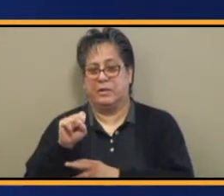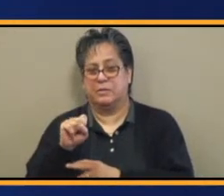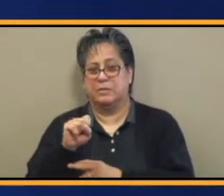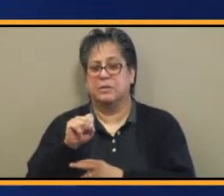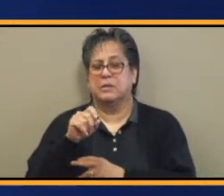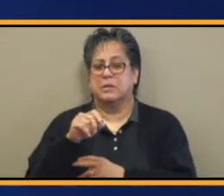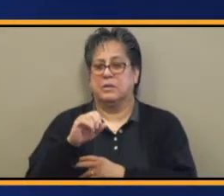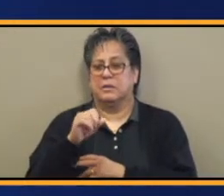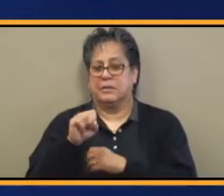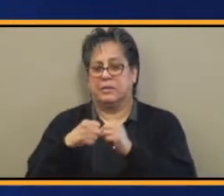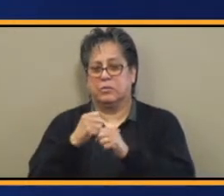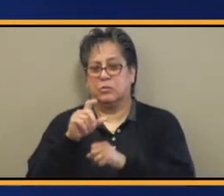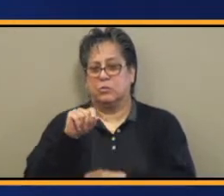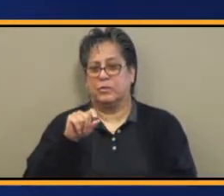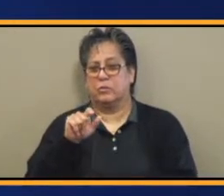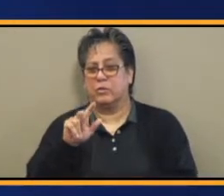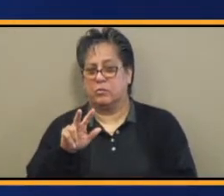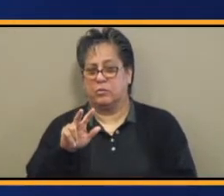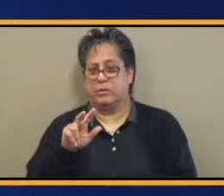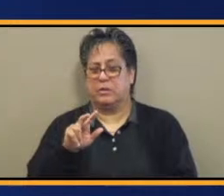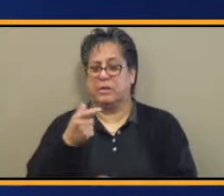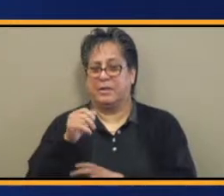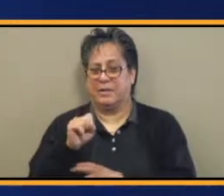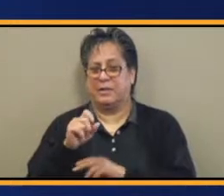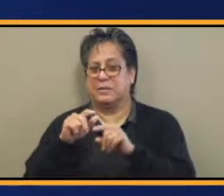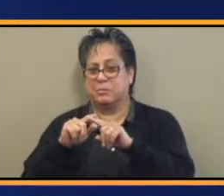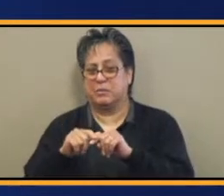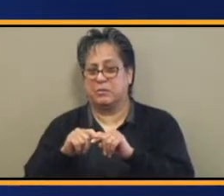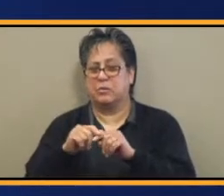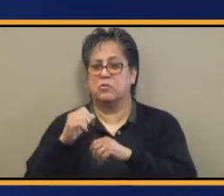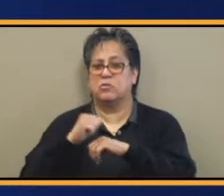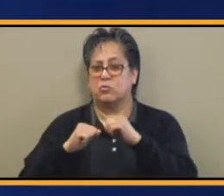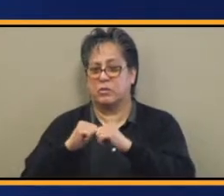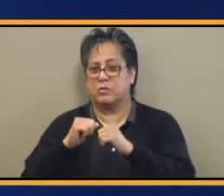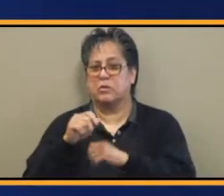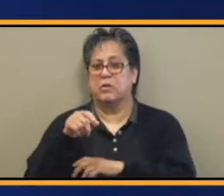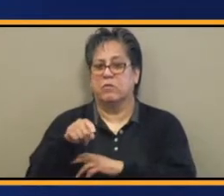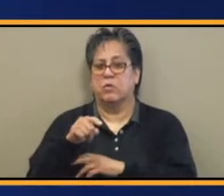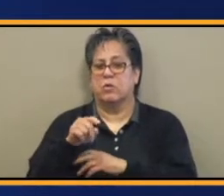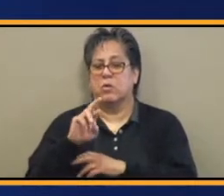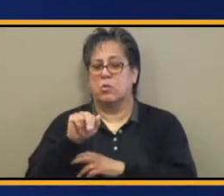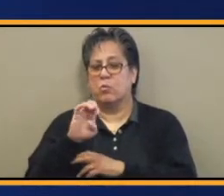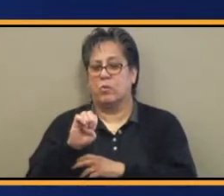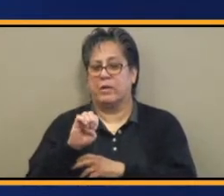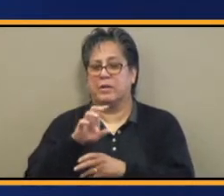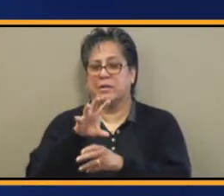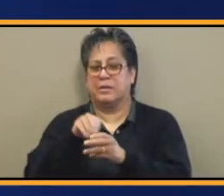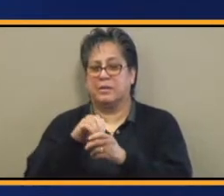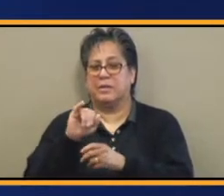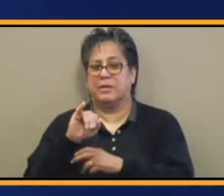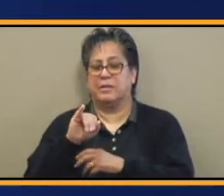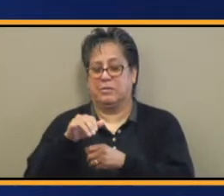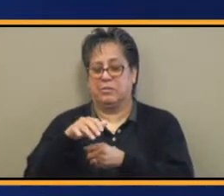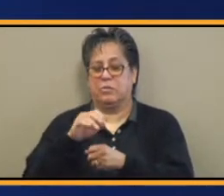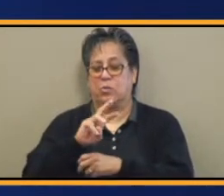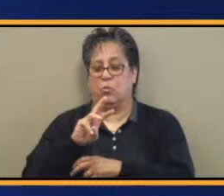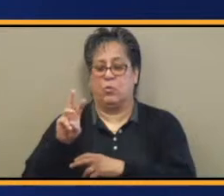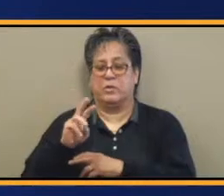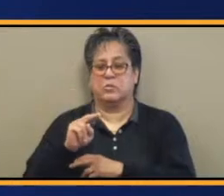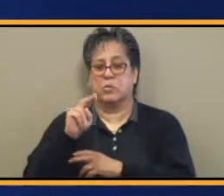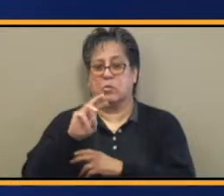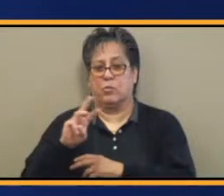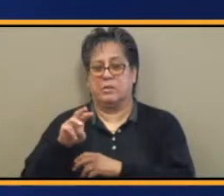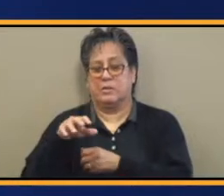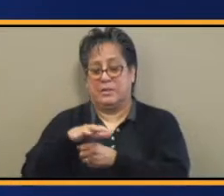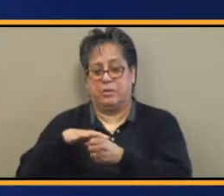year 2023. Gas Reliability Infrastructure Program Interim Rate Adjustment for the Incorporated Areas of the West North Service